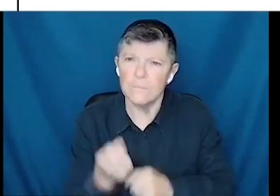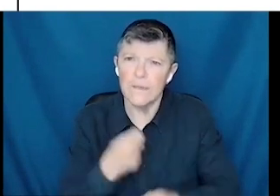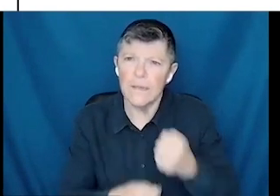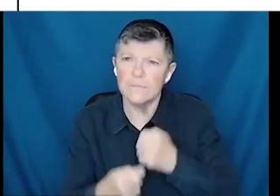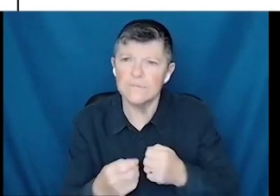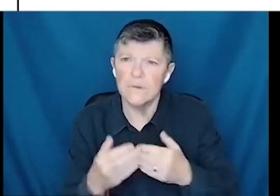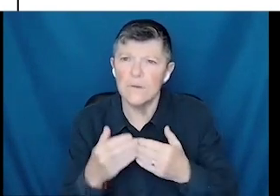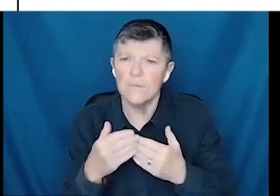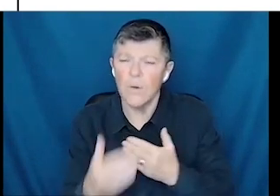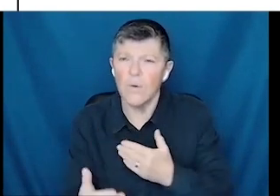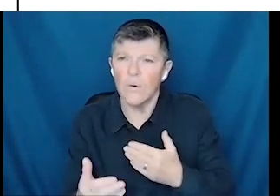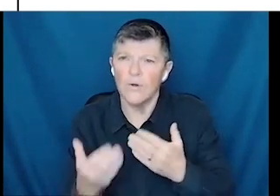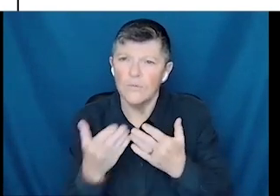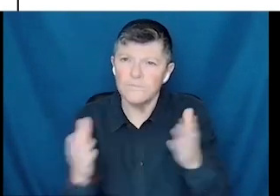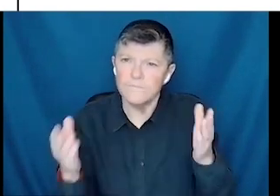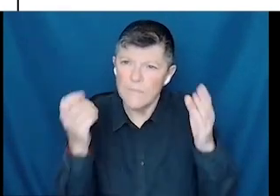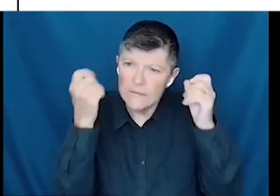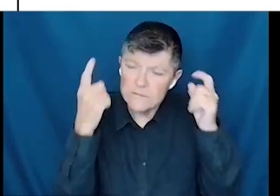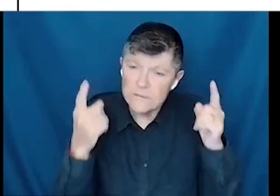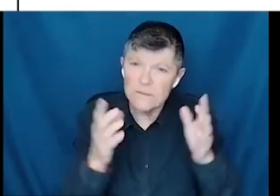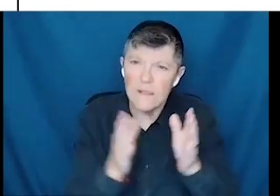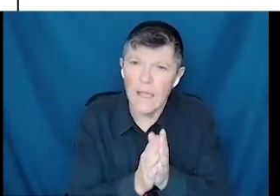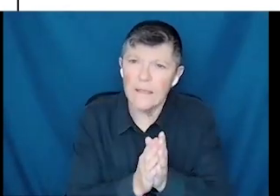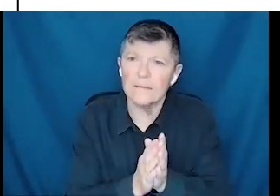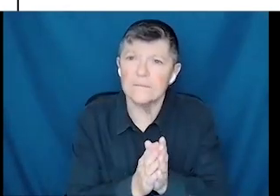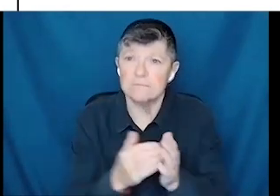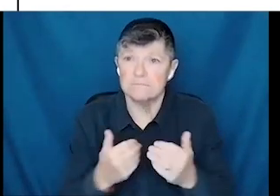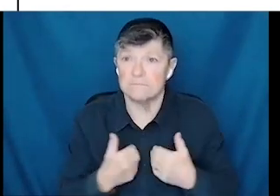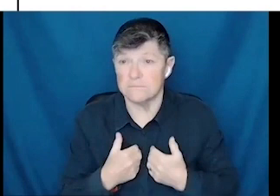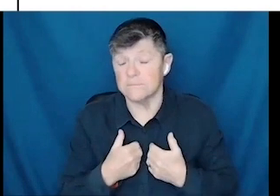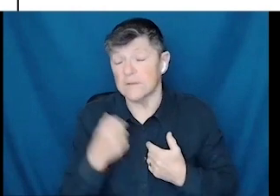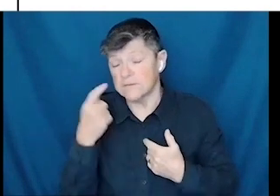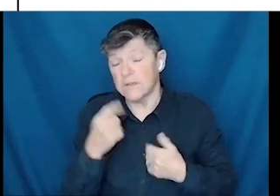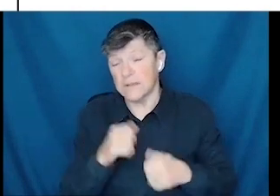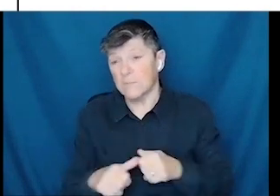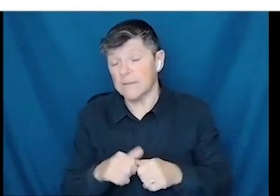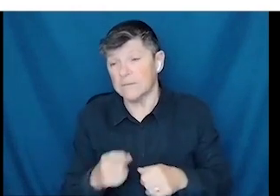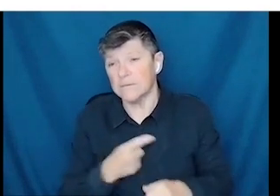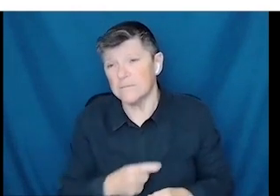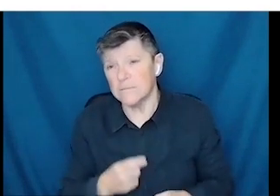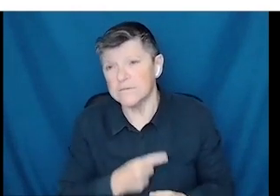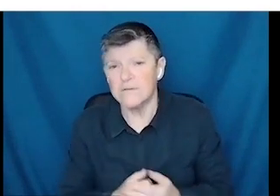more widely understood and you understand it better. Can we go to the next slide?